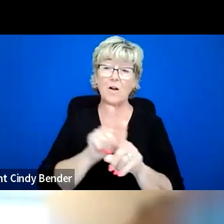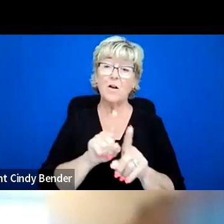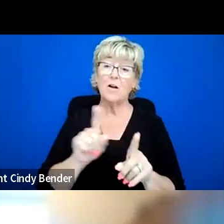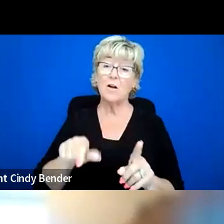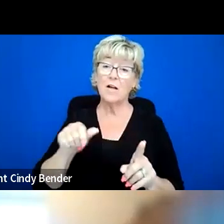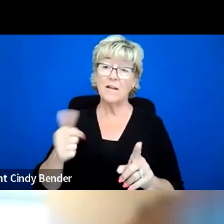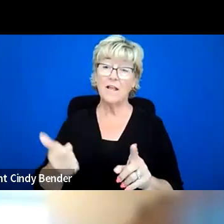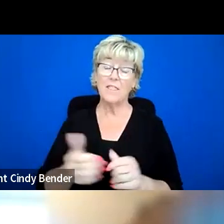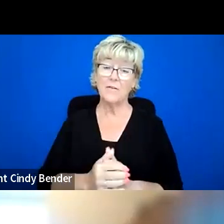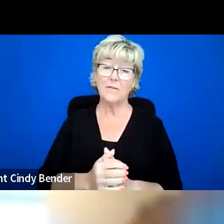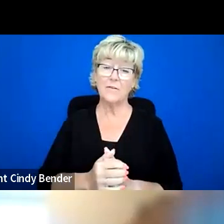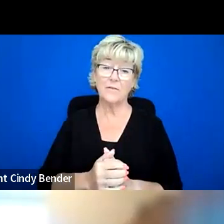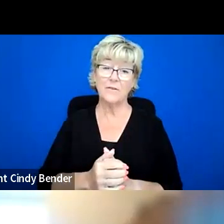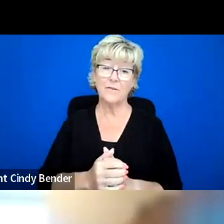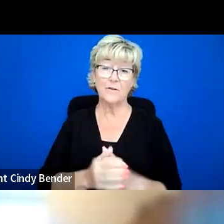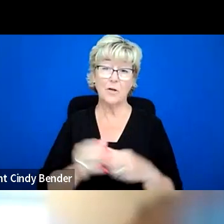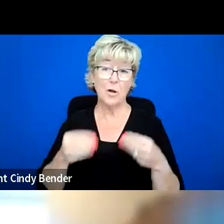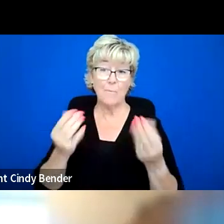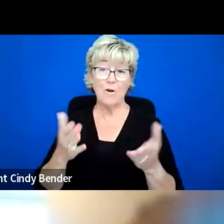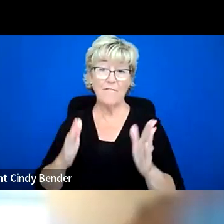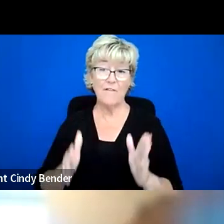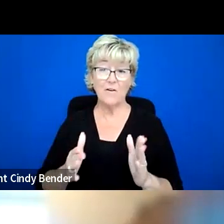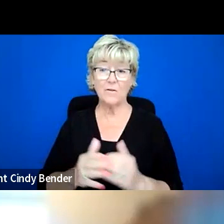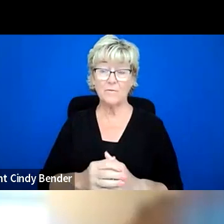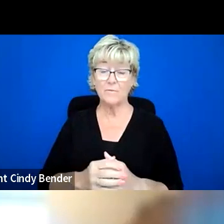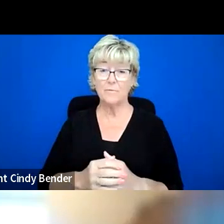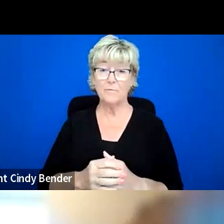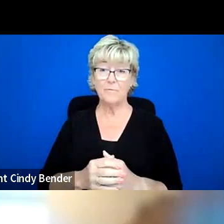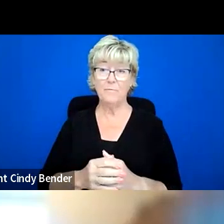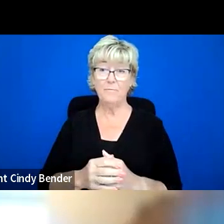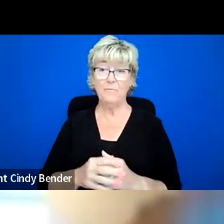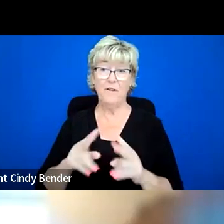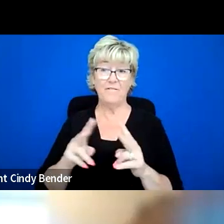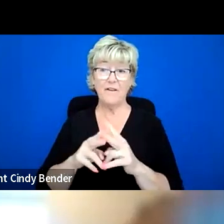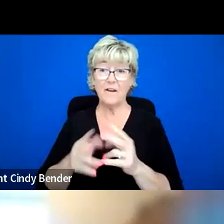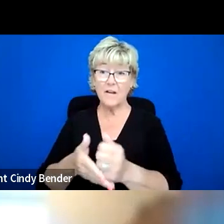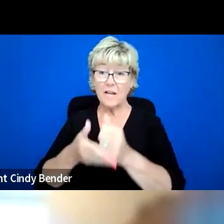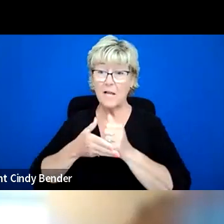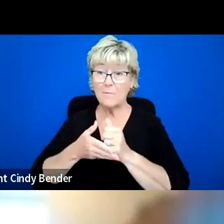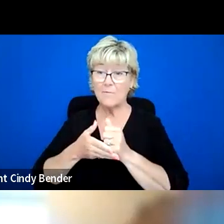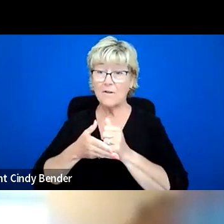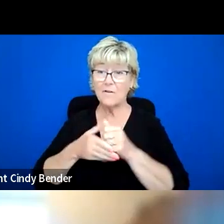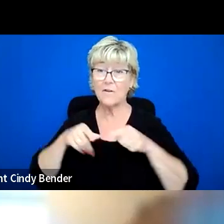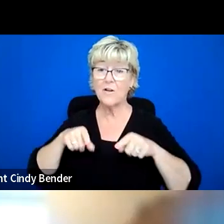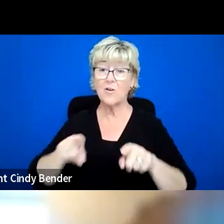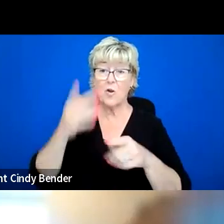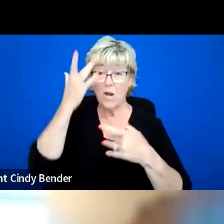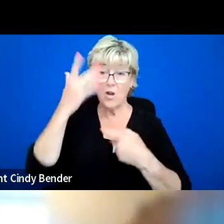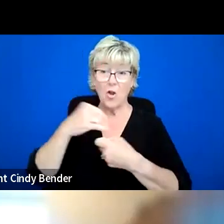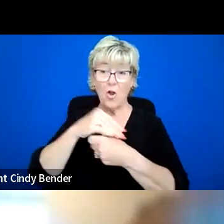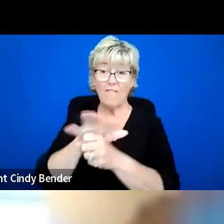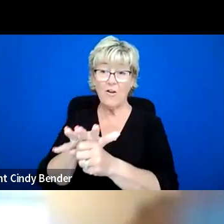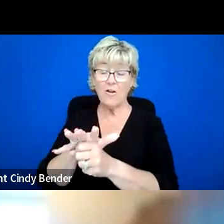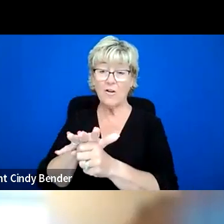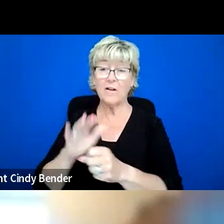another provider that was very helpful, especially during COVID, were